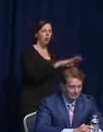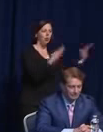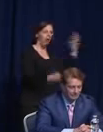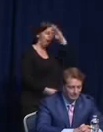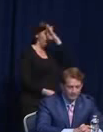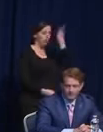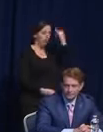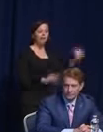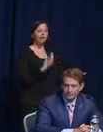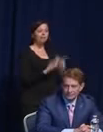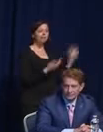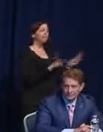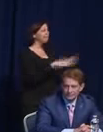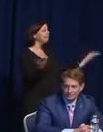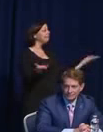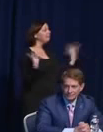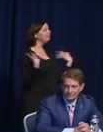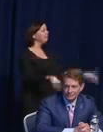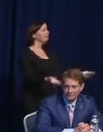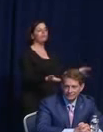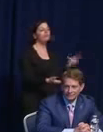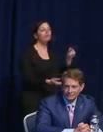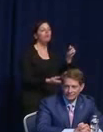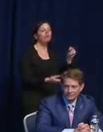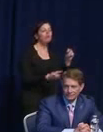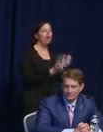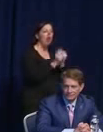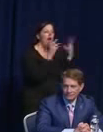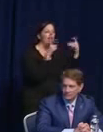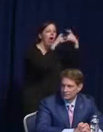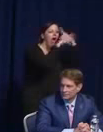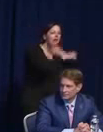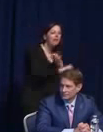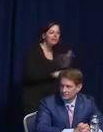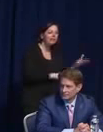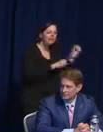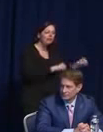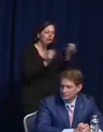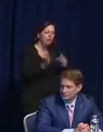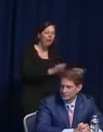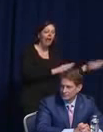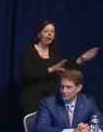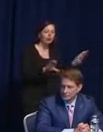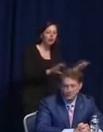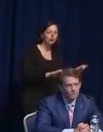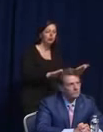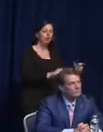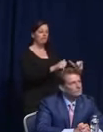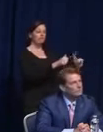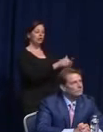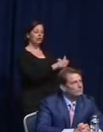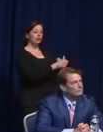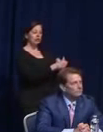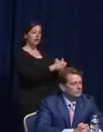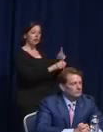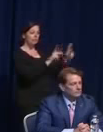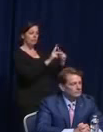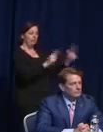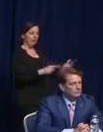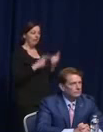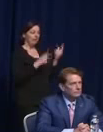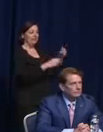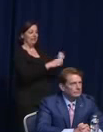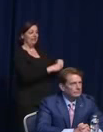The first part is for Mr. D'Angelo and his team to move out the existing individuals